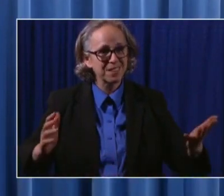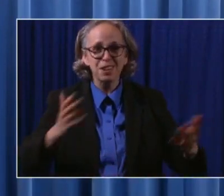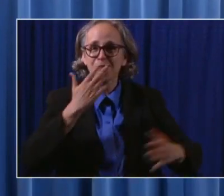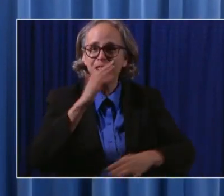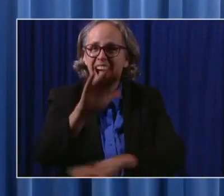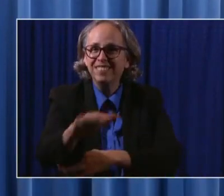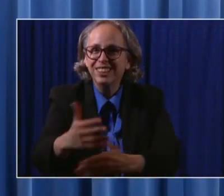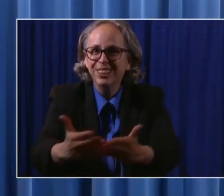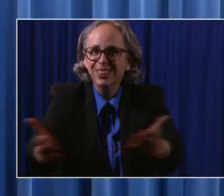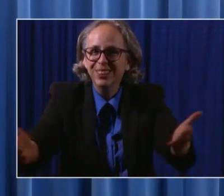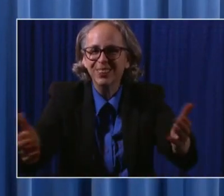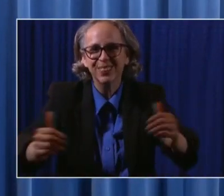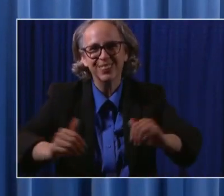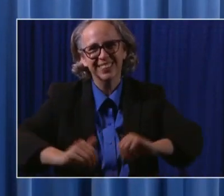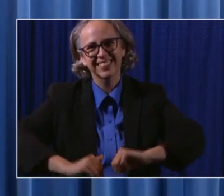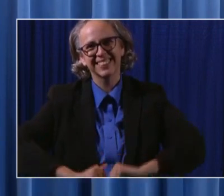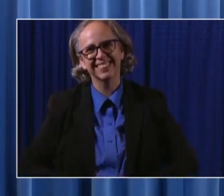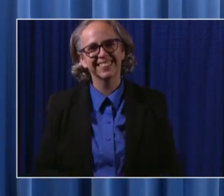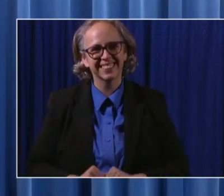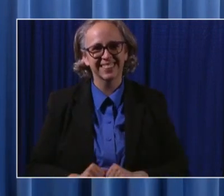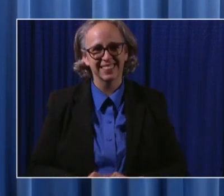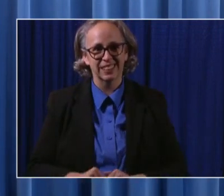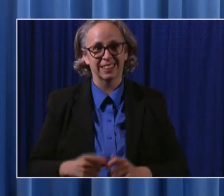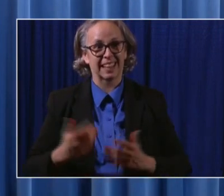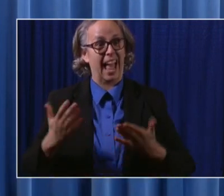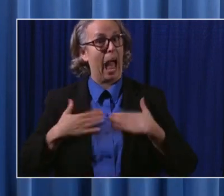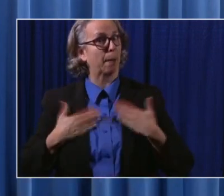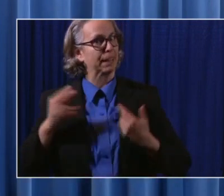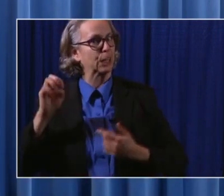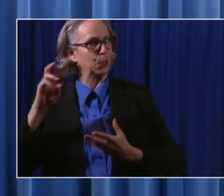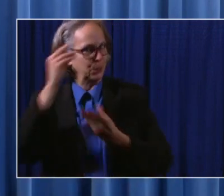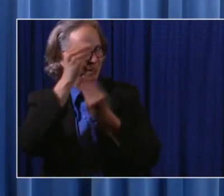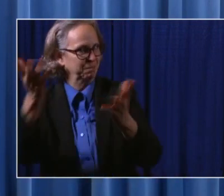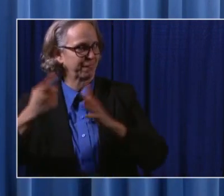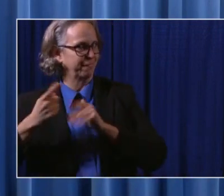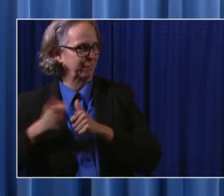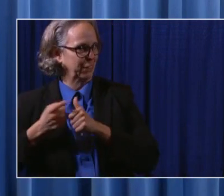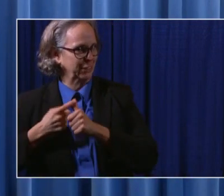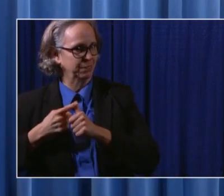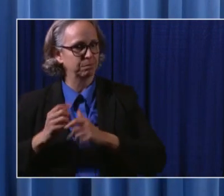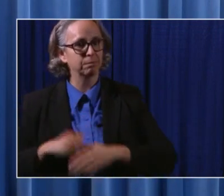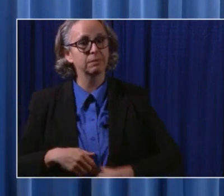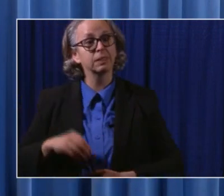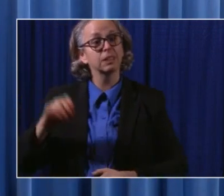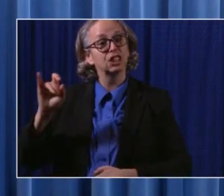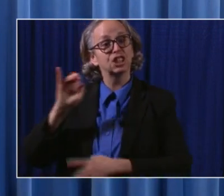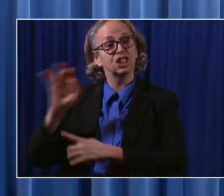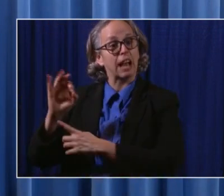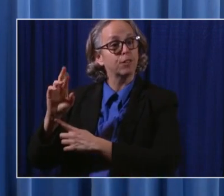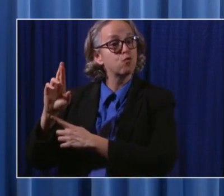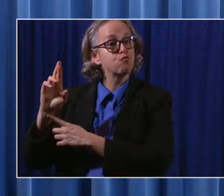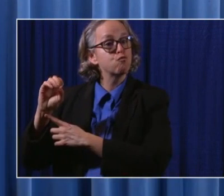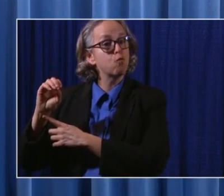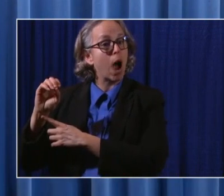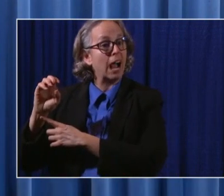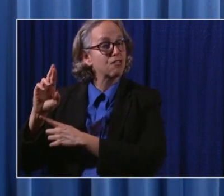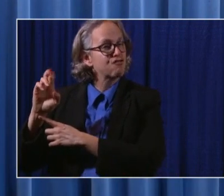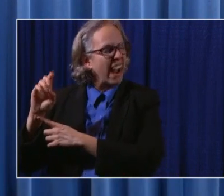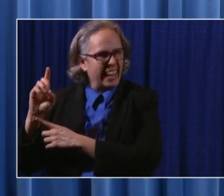Everyone, we'll start with some happy news. Jeff Reddick and his wife Lindsay welcomed baby